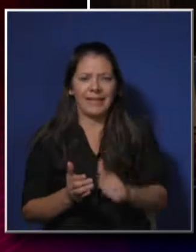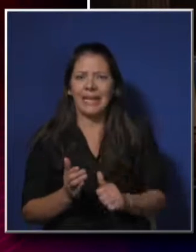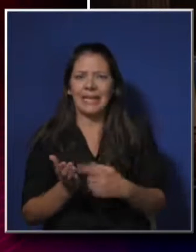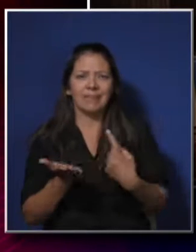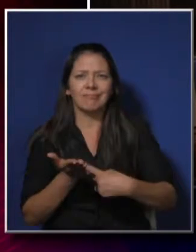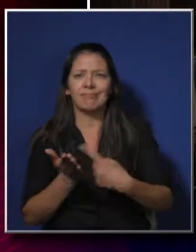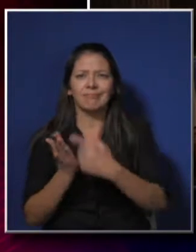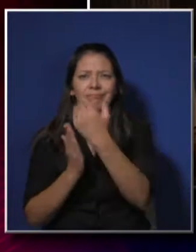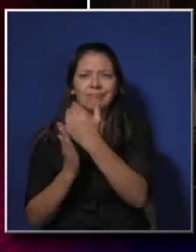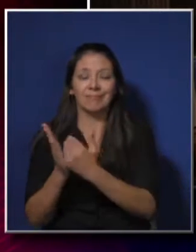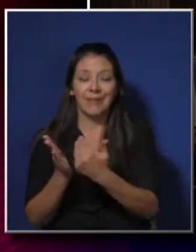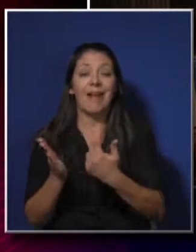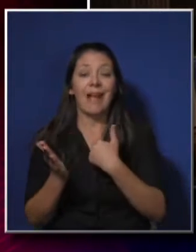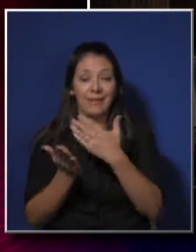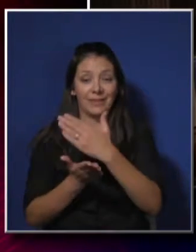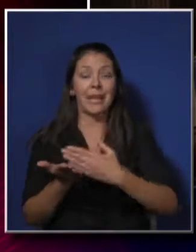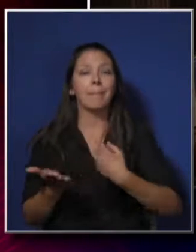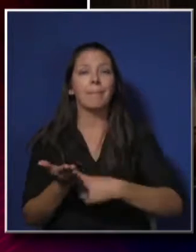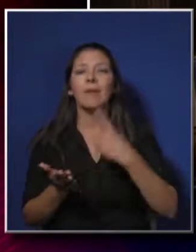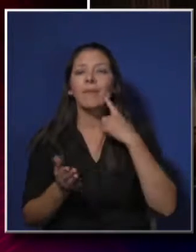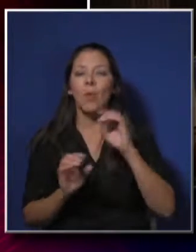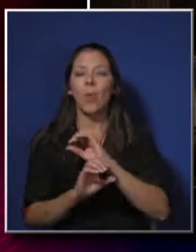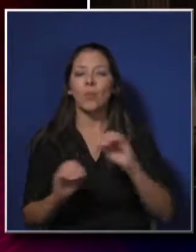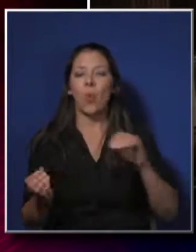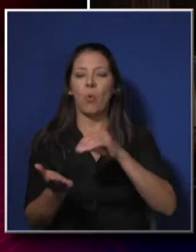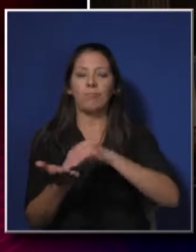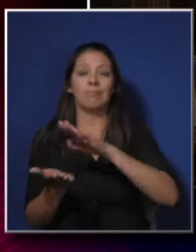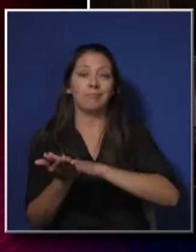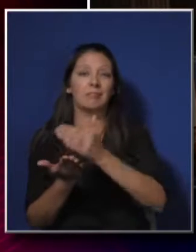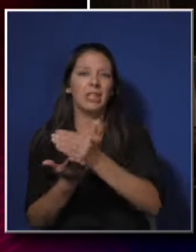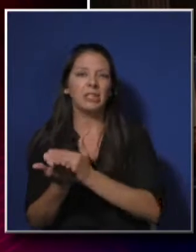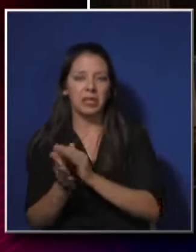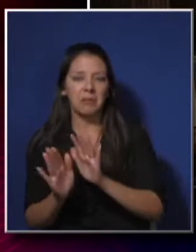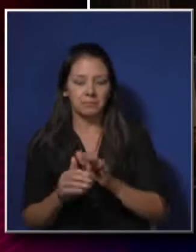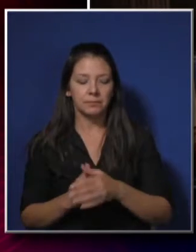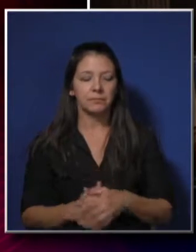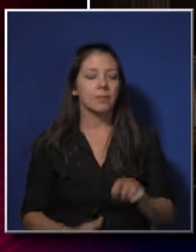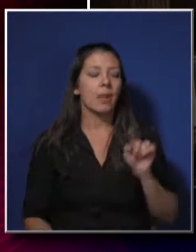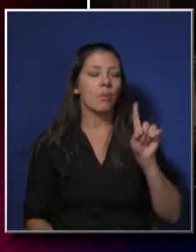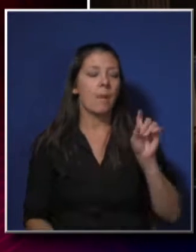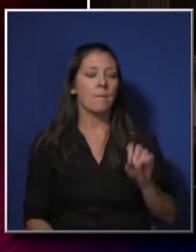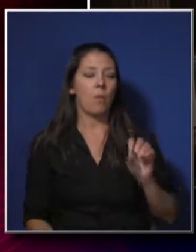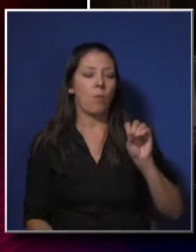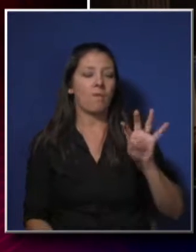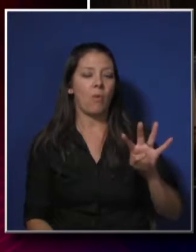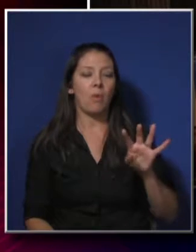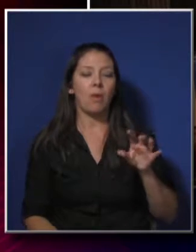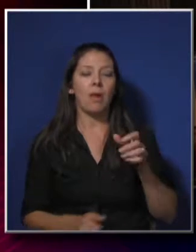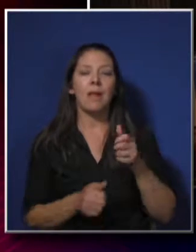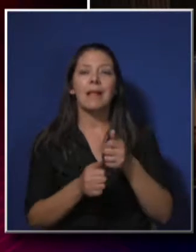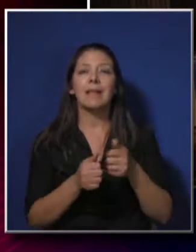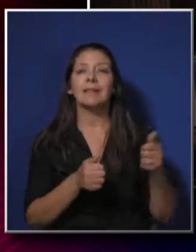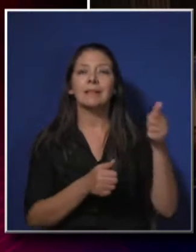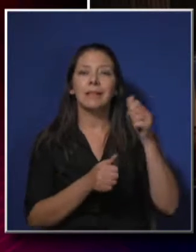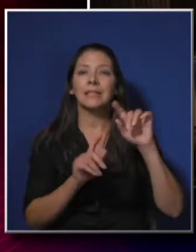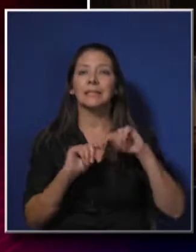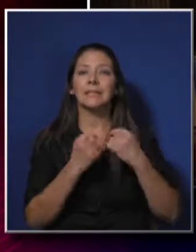2 I have are for non-agenda towards the end. Okay, just making sure. Item 1.04, executive team